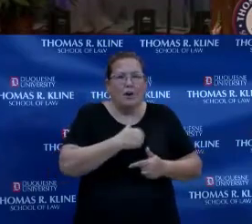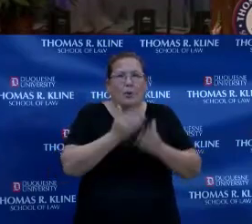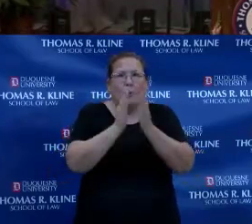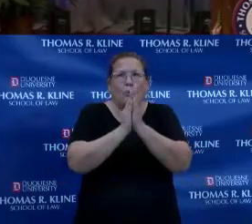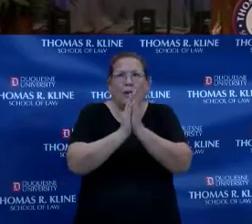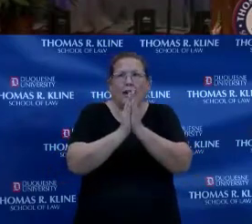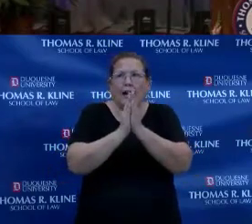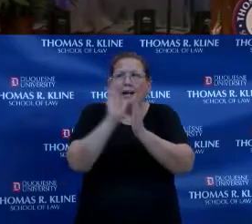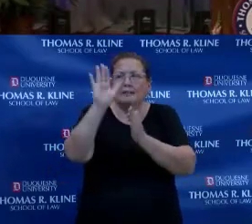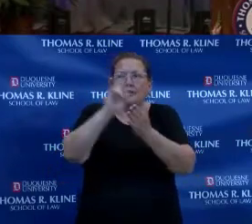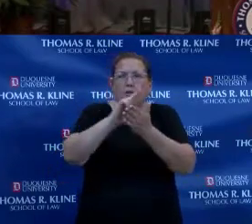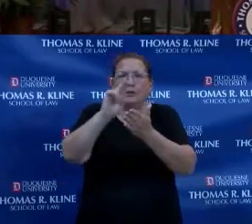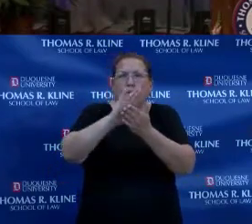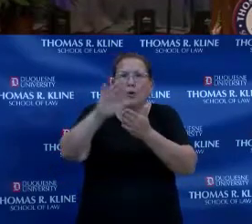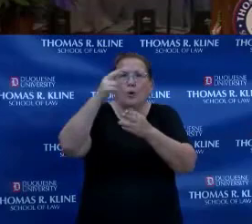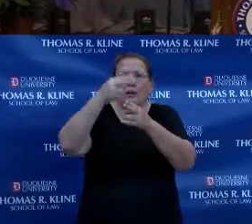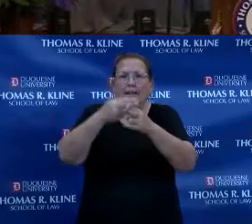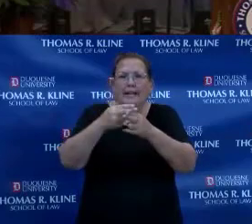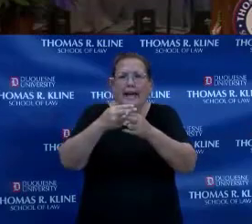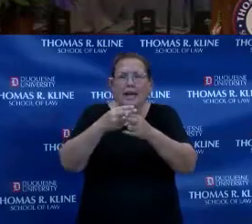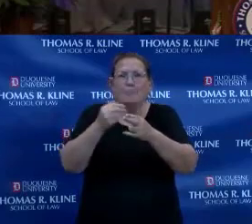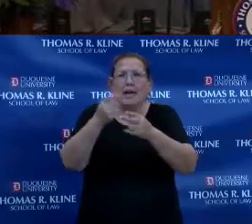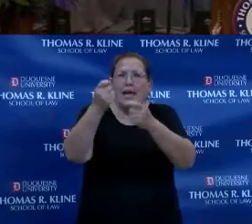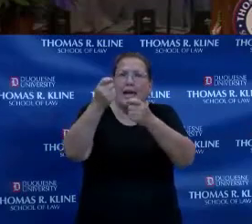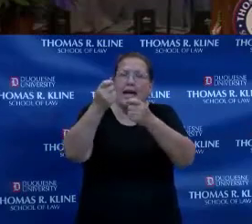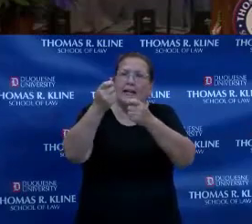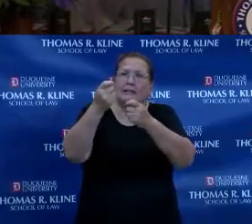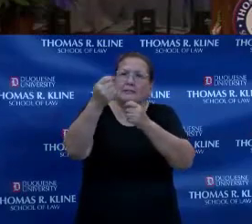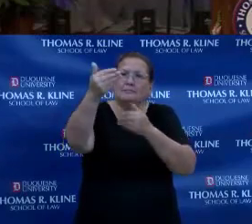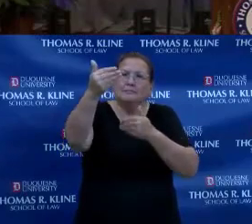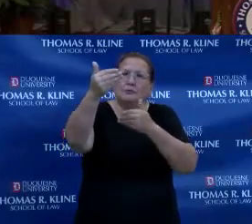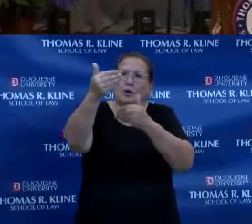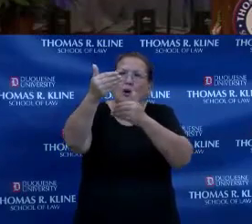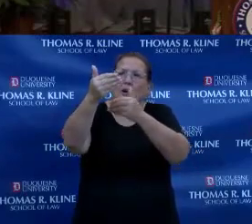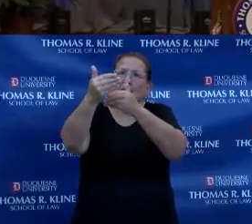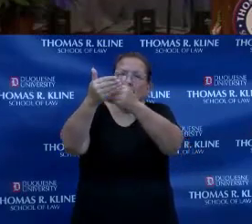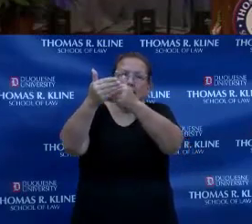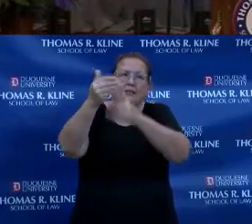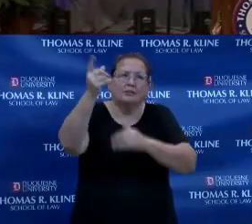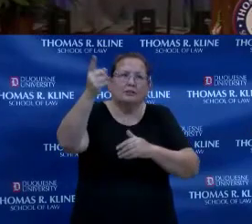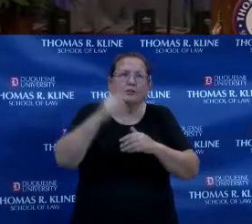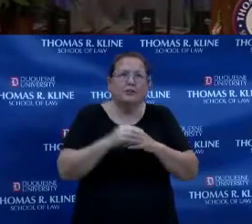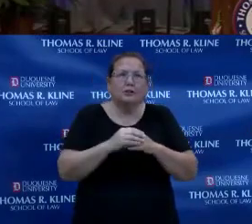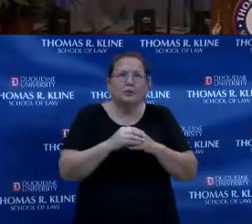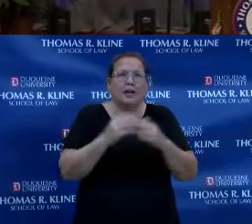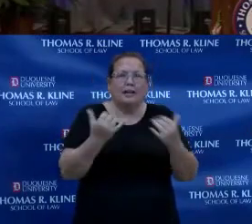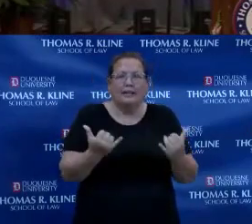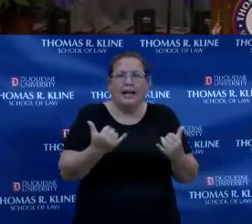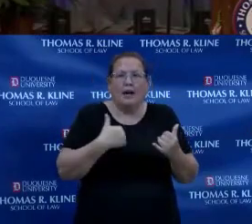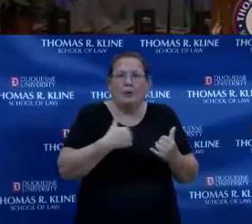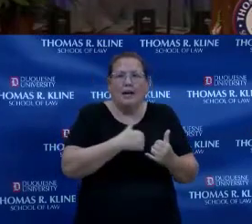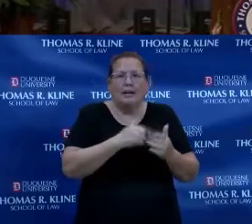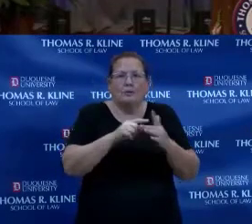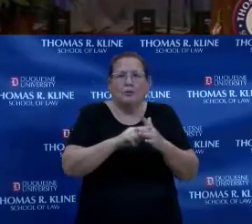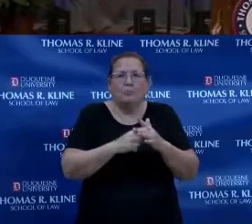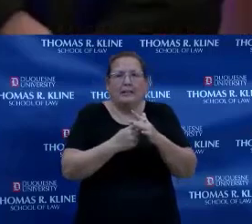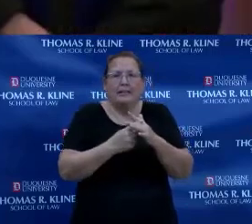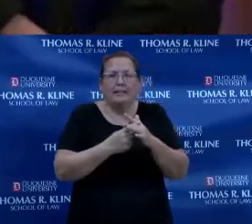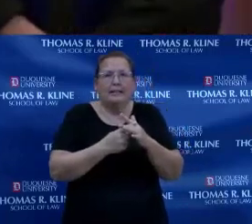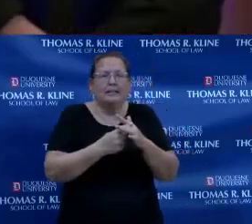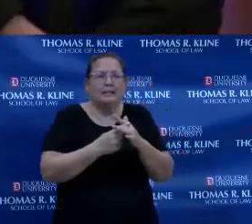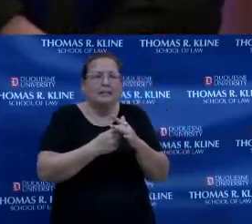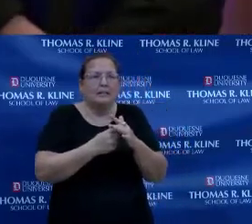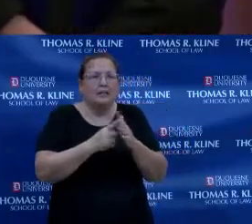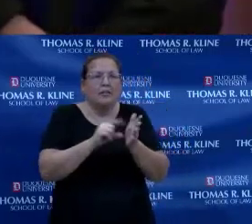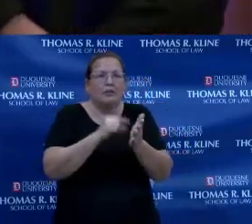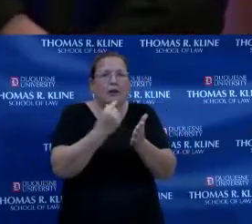name and ask you to draw near to us as we celebrate this commencement ceremony. When